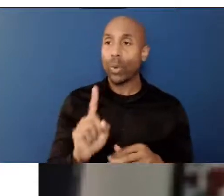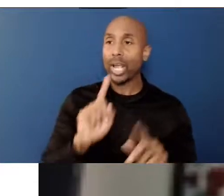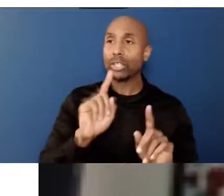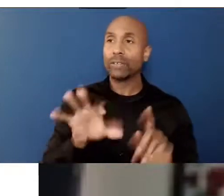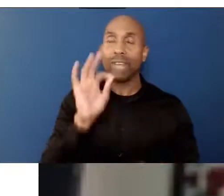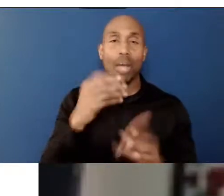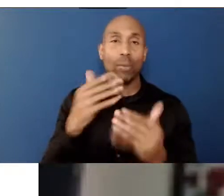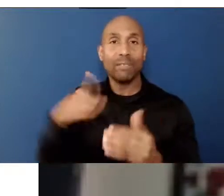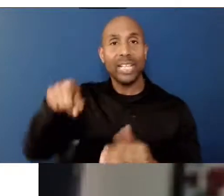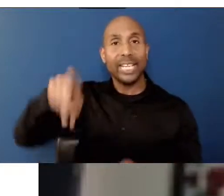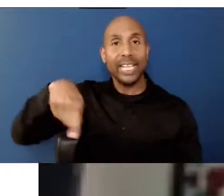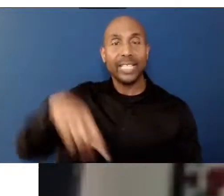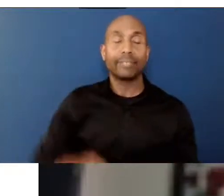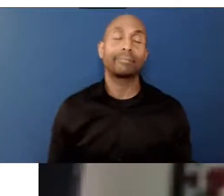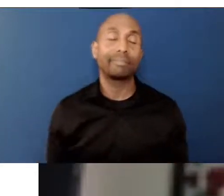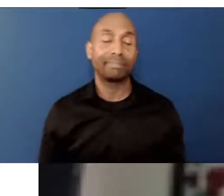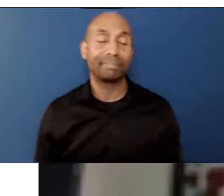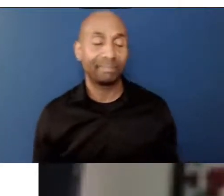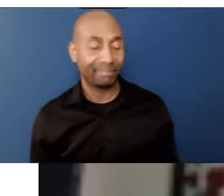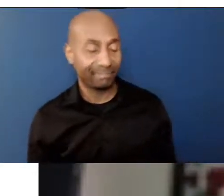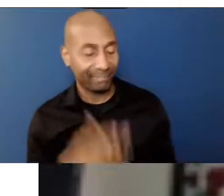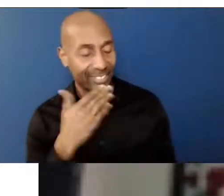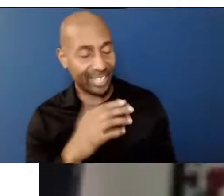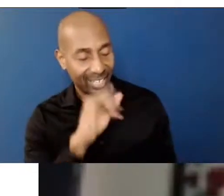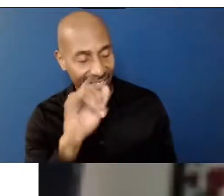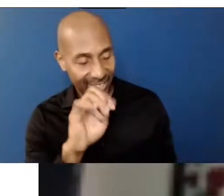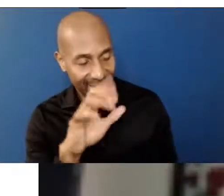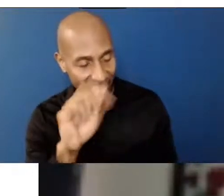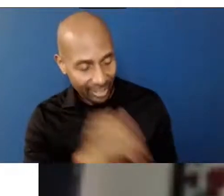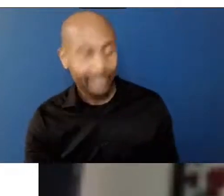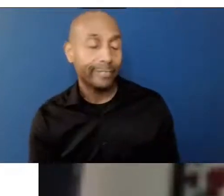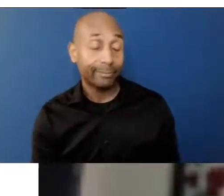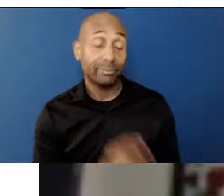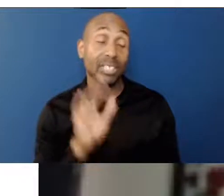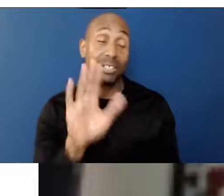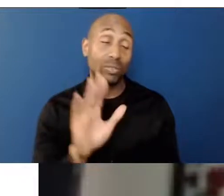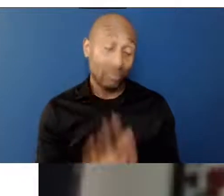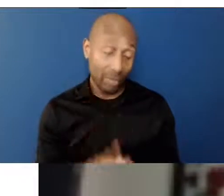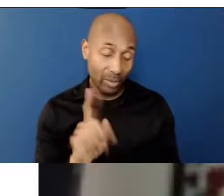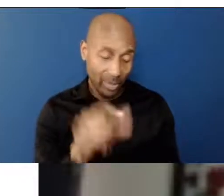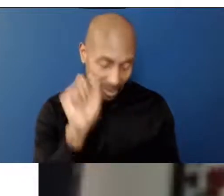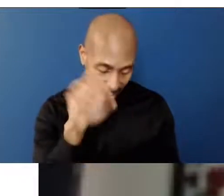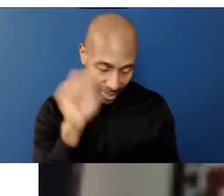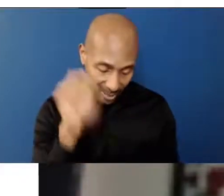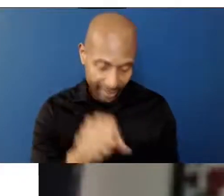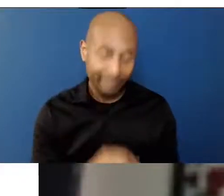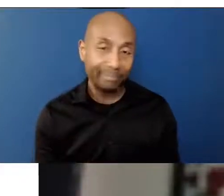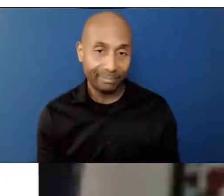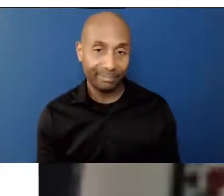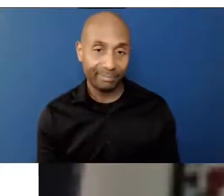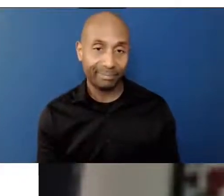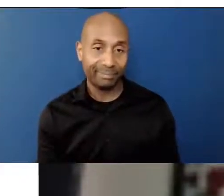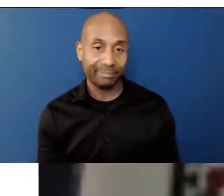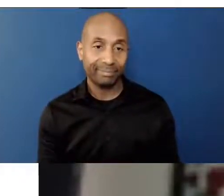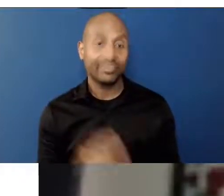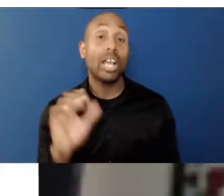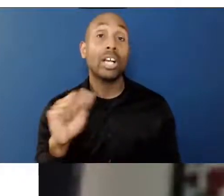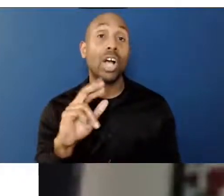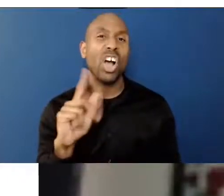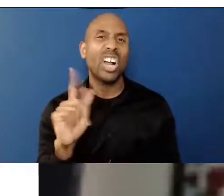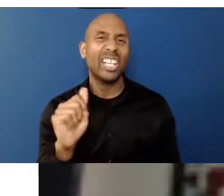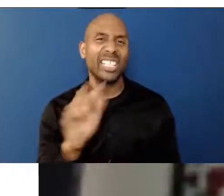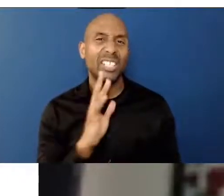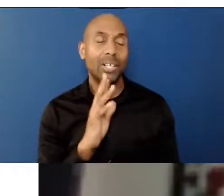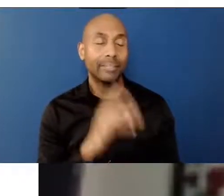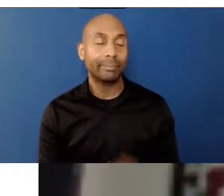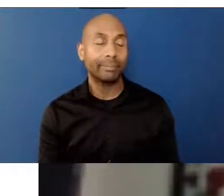Thanks, Jessica. Yeah, that's a great question. And I know naturally you've directed this towards me, because